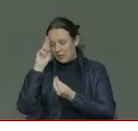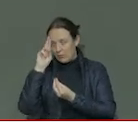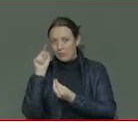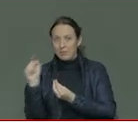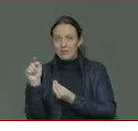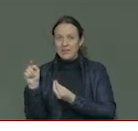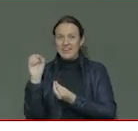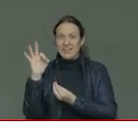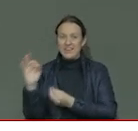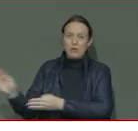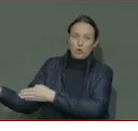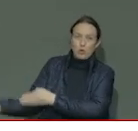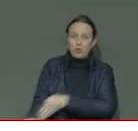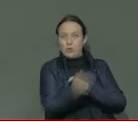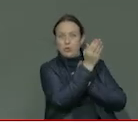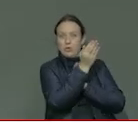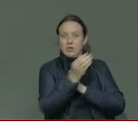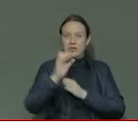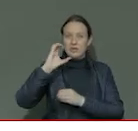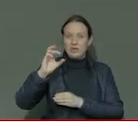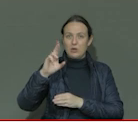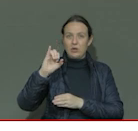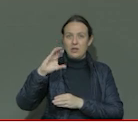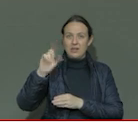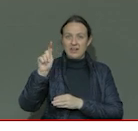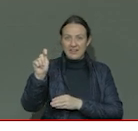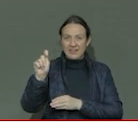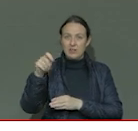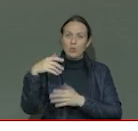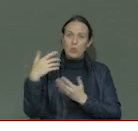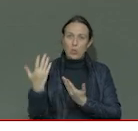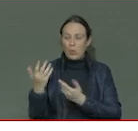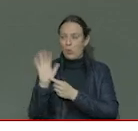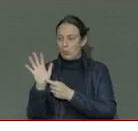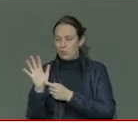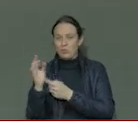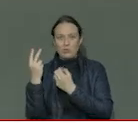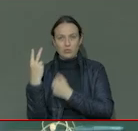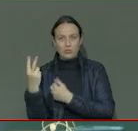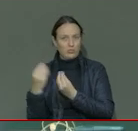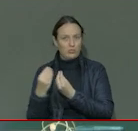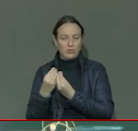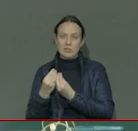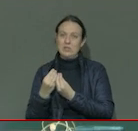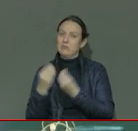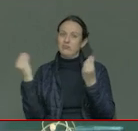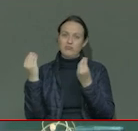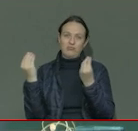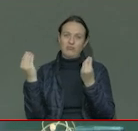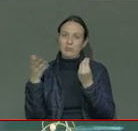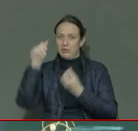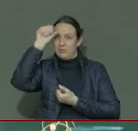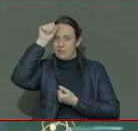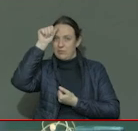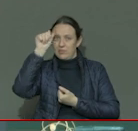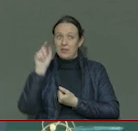If you belong to either, you are considered above everybody else. So now, Ravi, and think